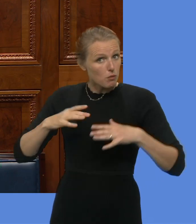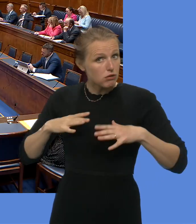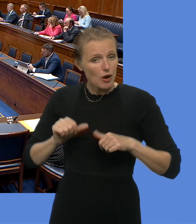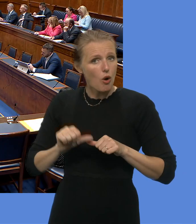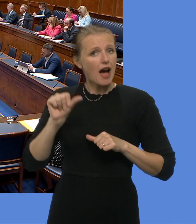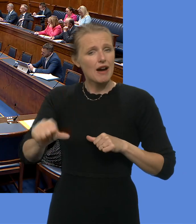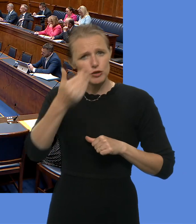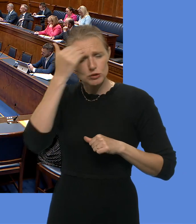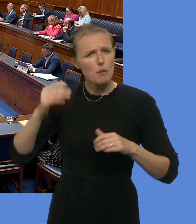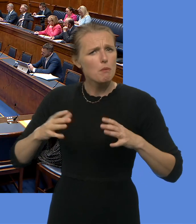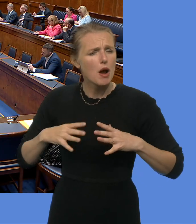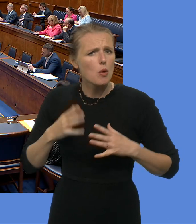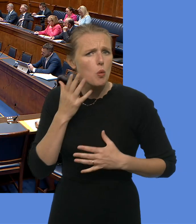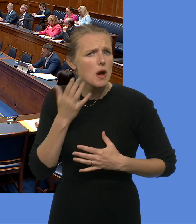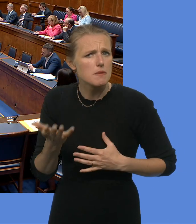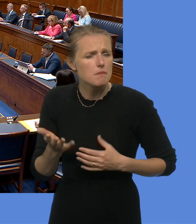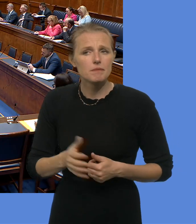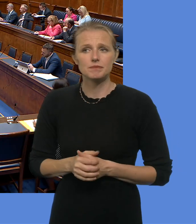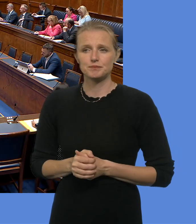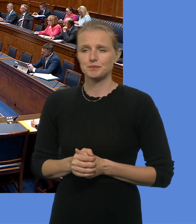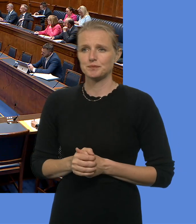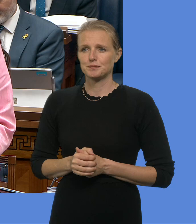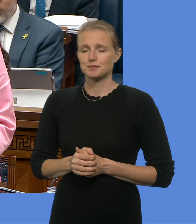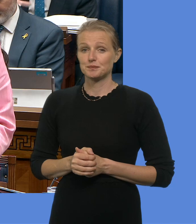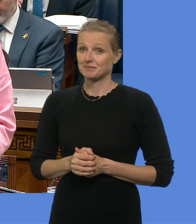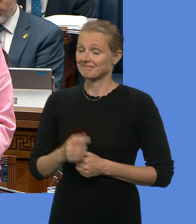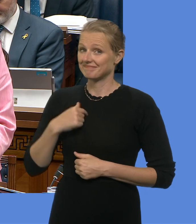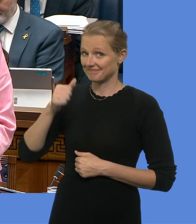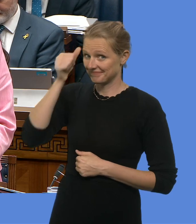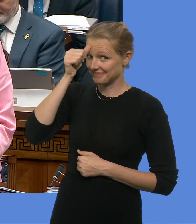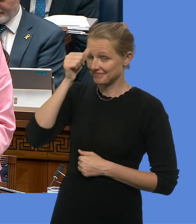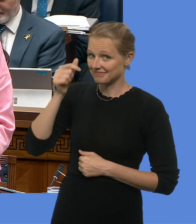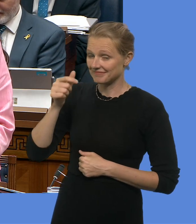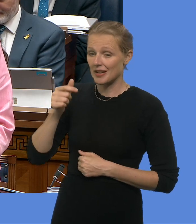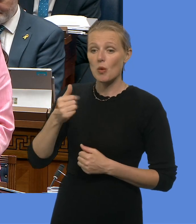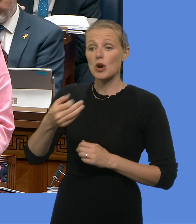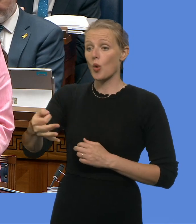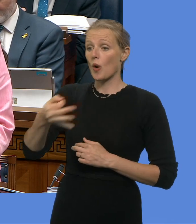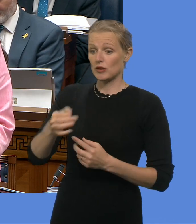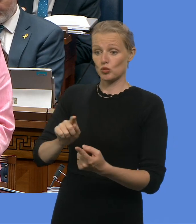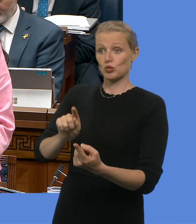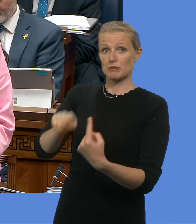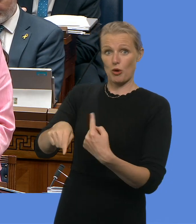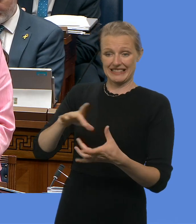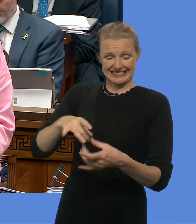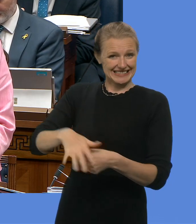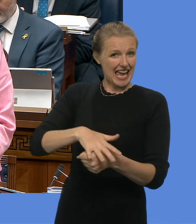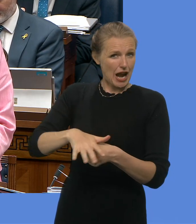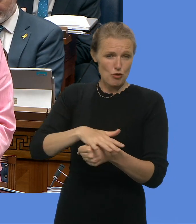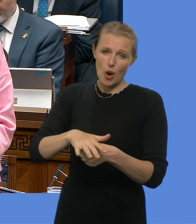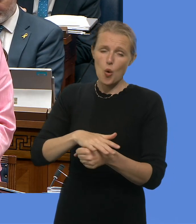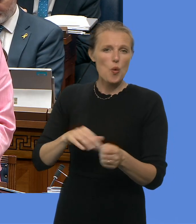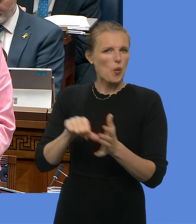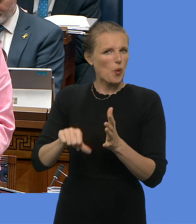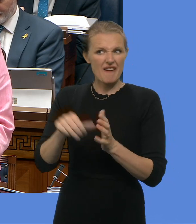after? Minister. Yes, I'm always acutely aware when I am responding to questions, and that this area deals with a number of tricky